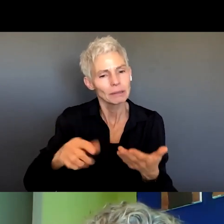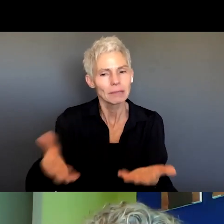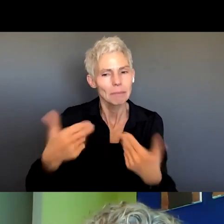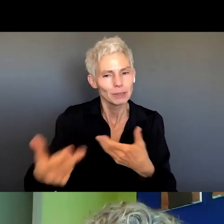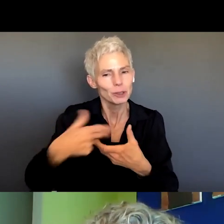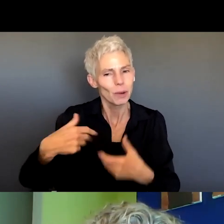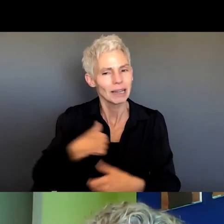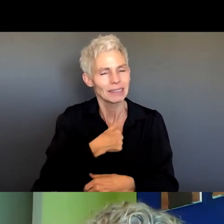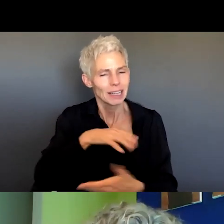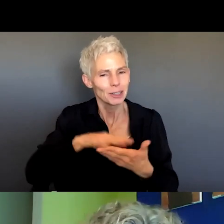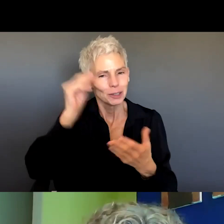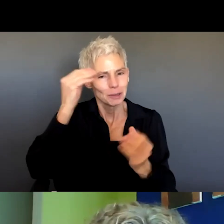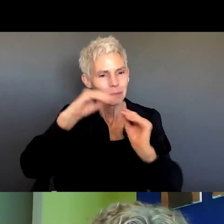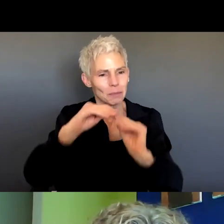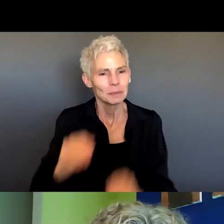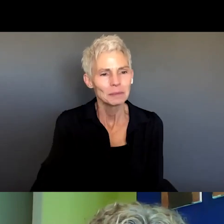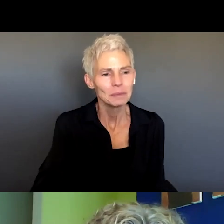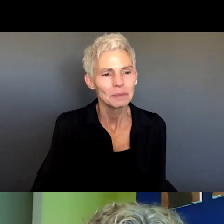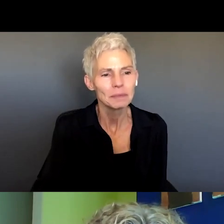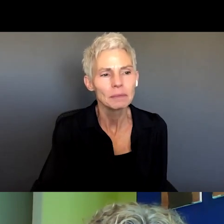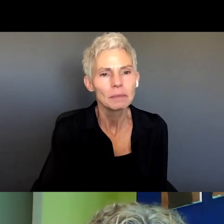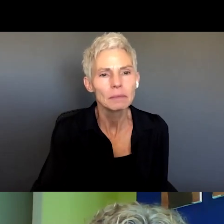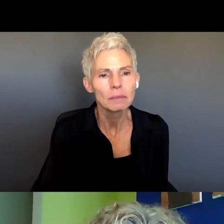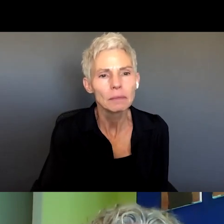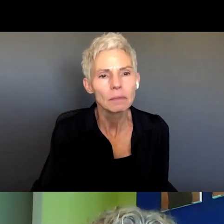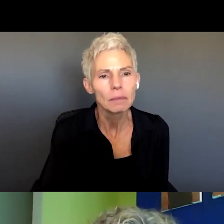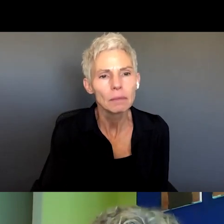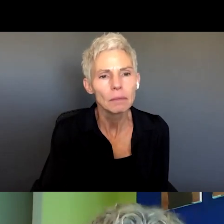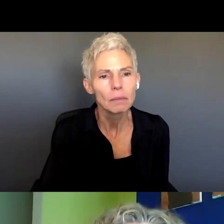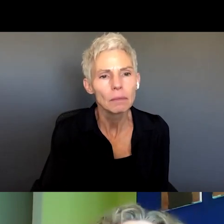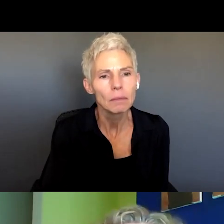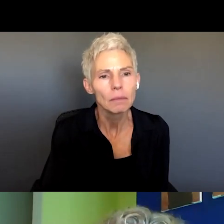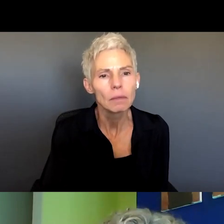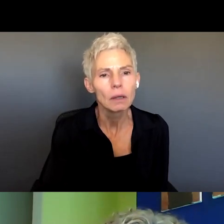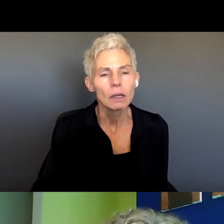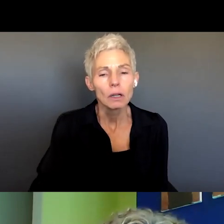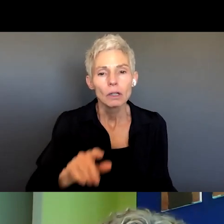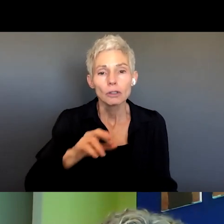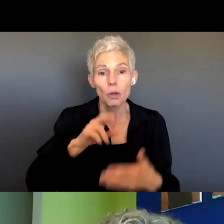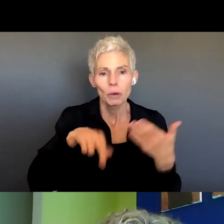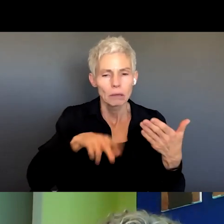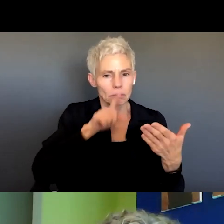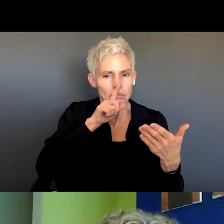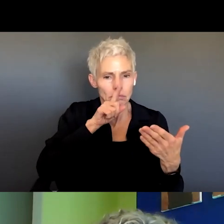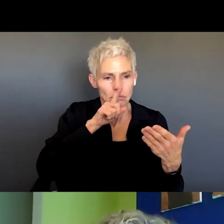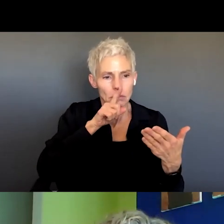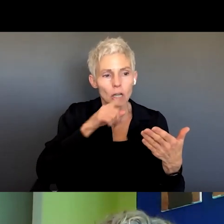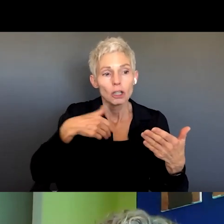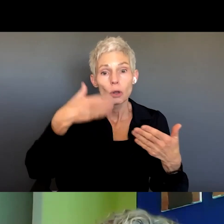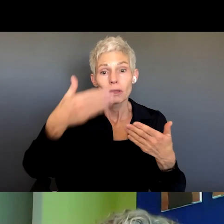right. Okay. So we don't have results. Okay. So the next